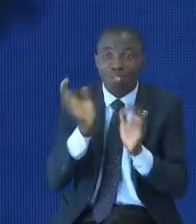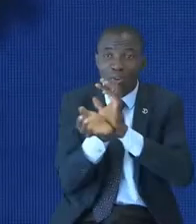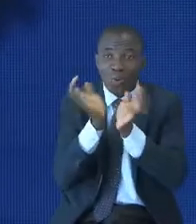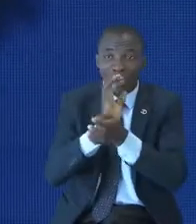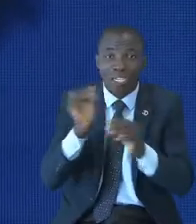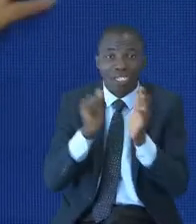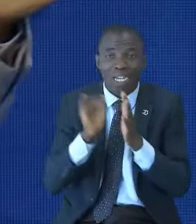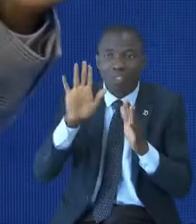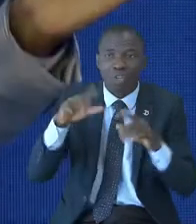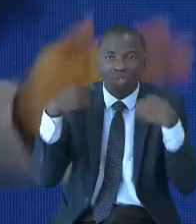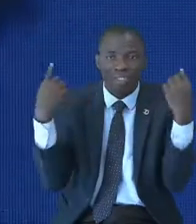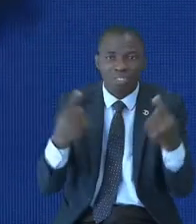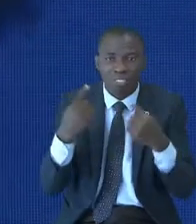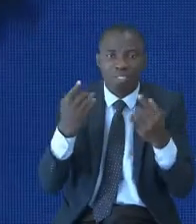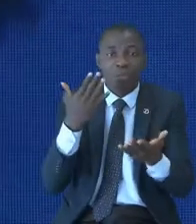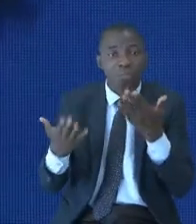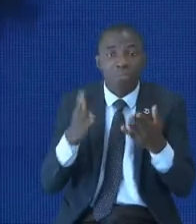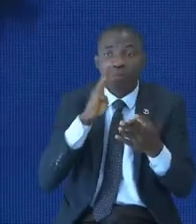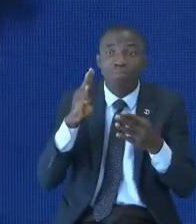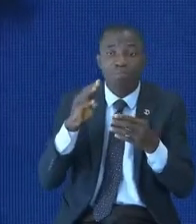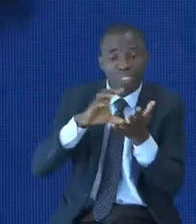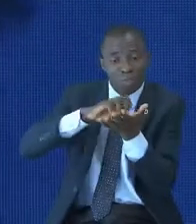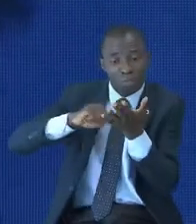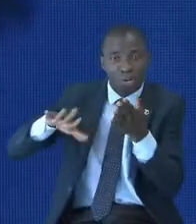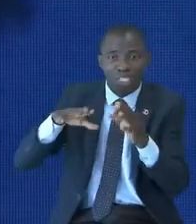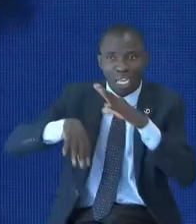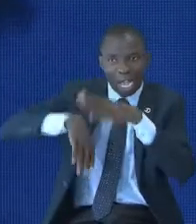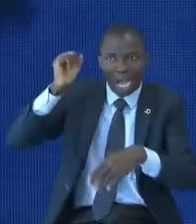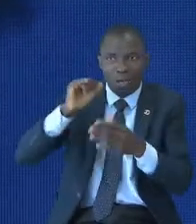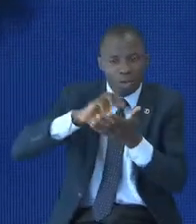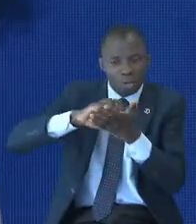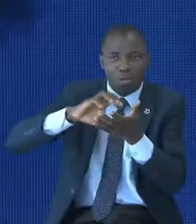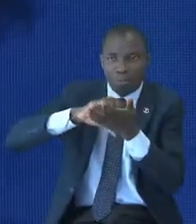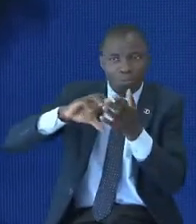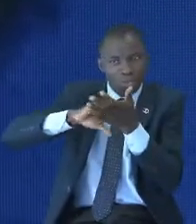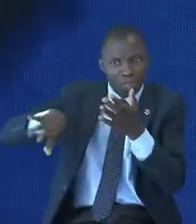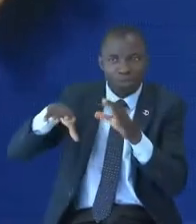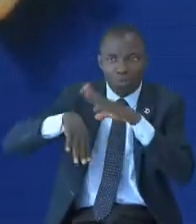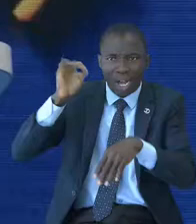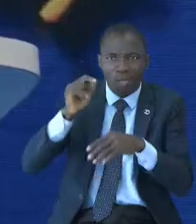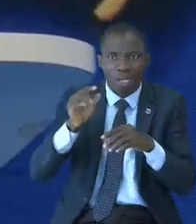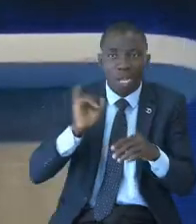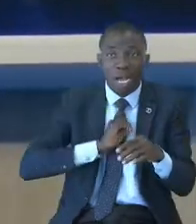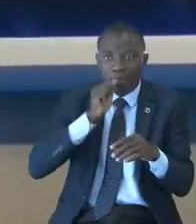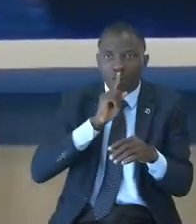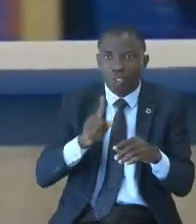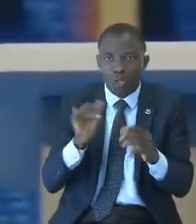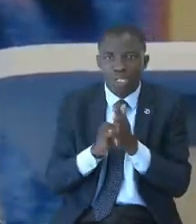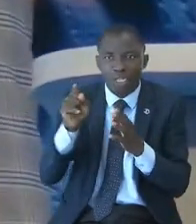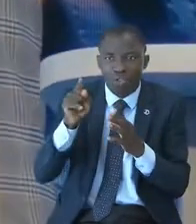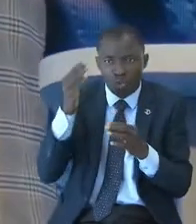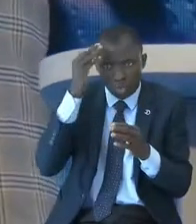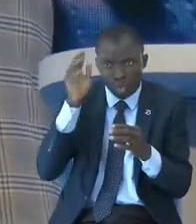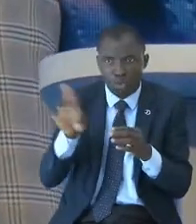your sins may be blotted out. Blotted out. I'm sure you've used an eraser